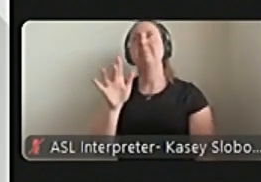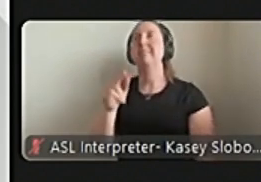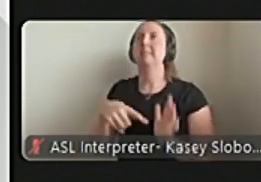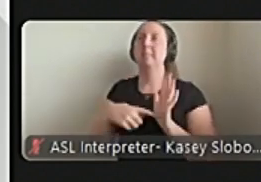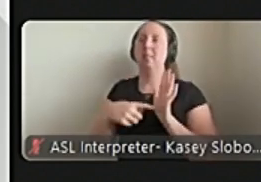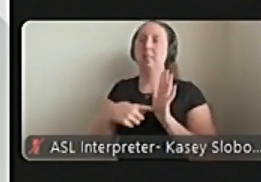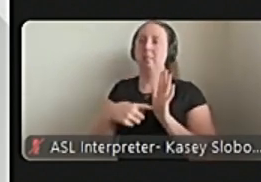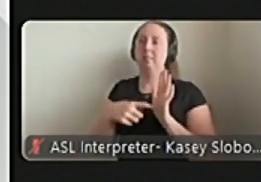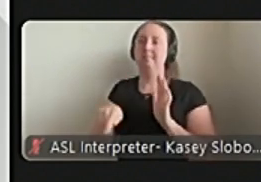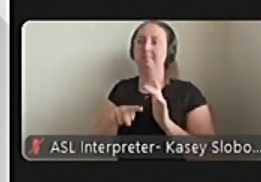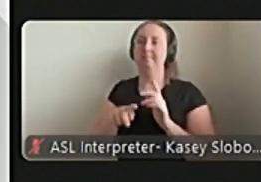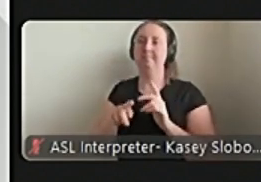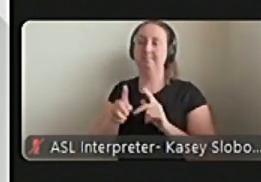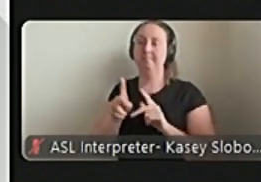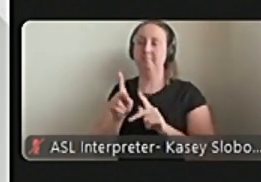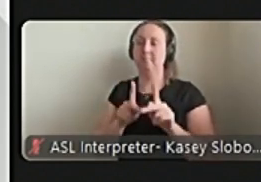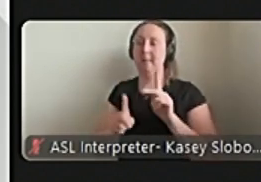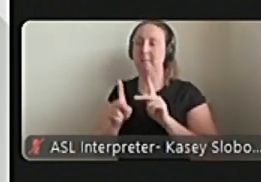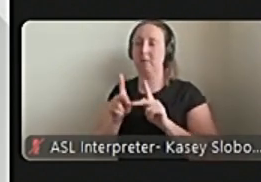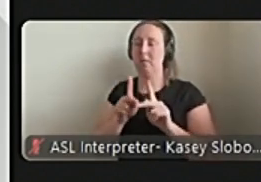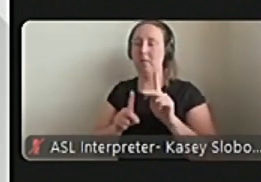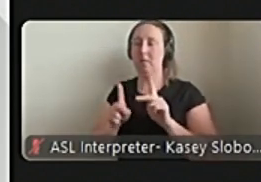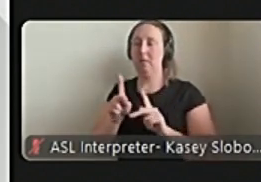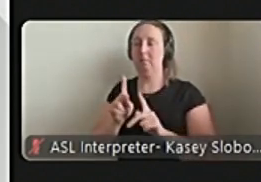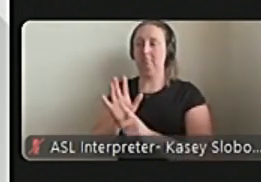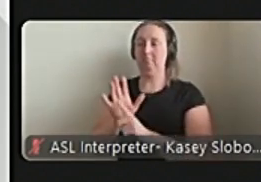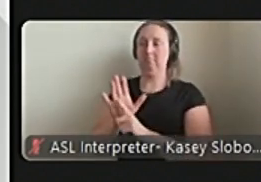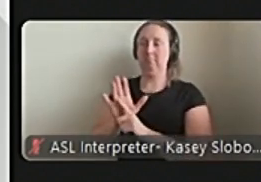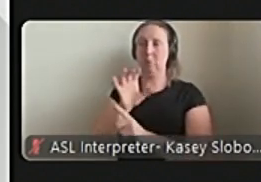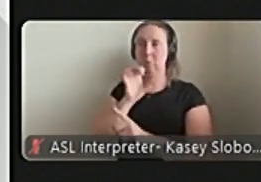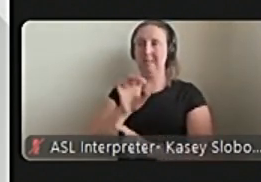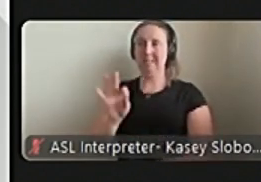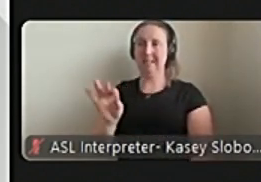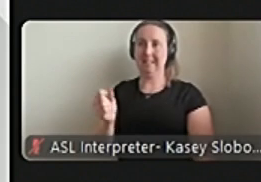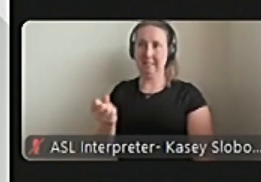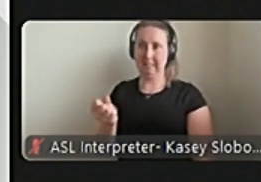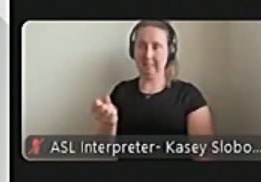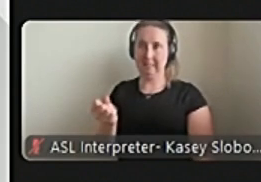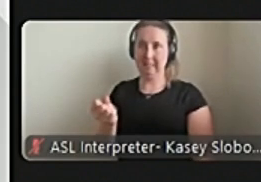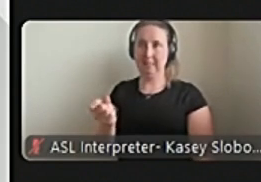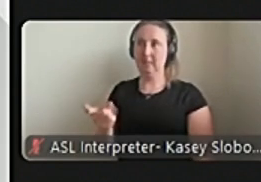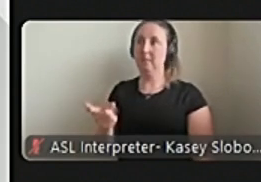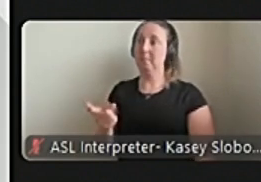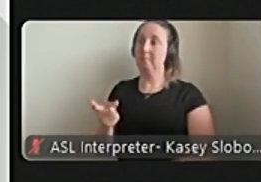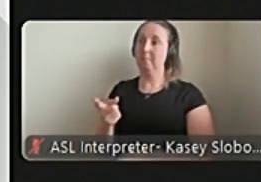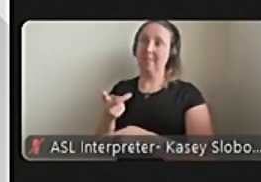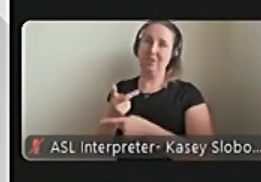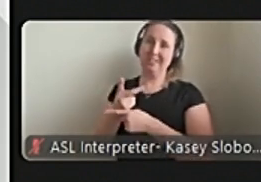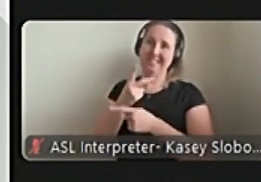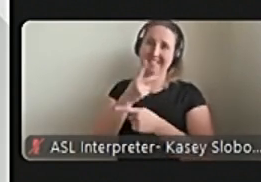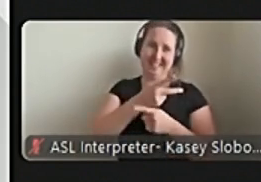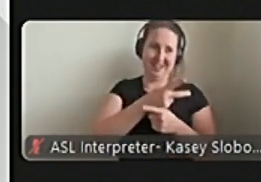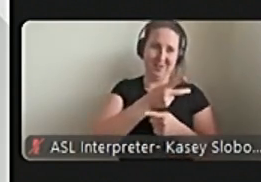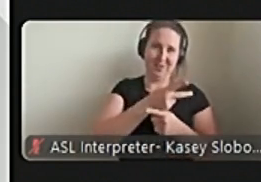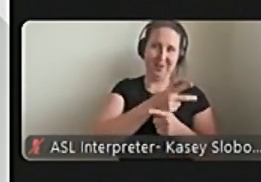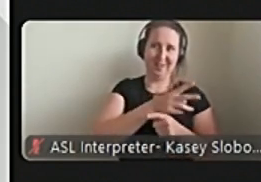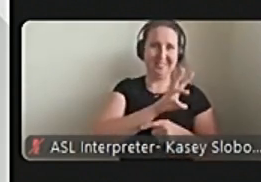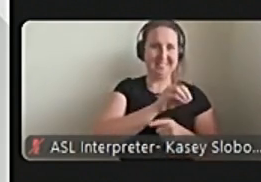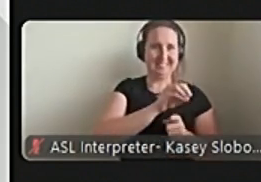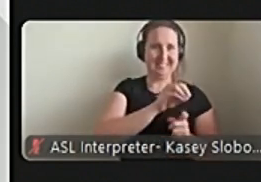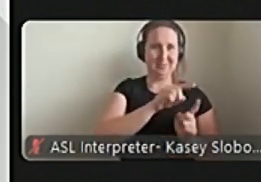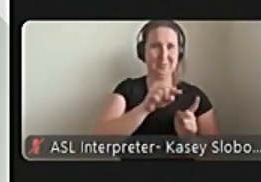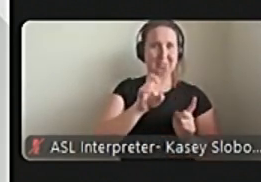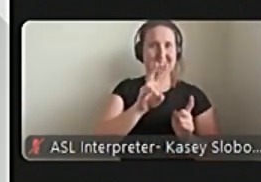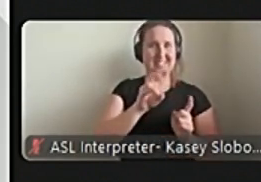to maintain, and they themselves are in their 90s, but they're caring for 60 and 70-year-old intellectually delayed, now